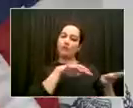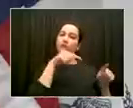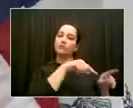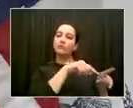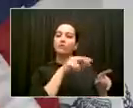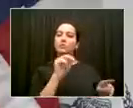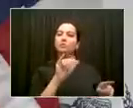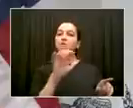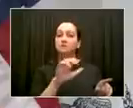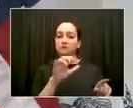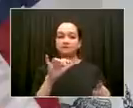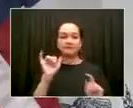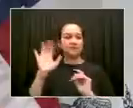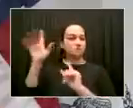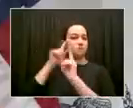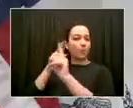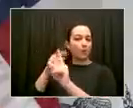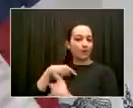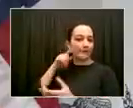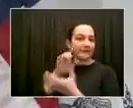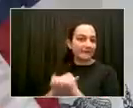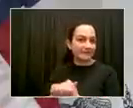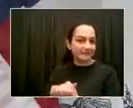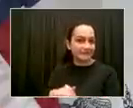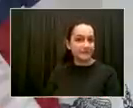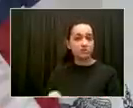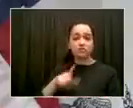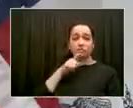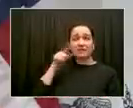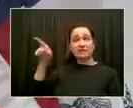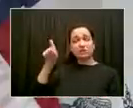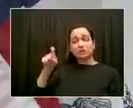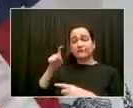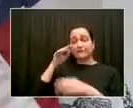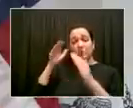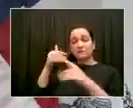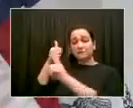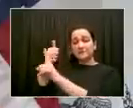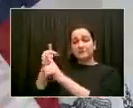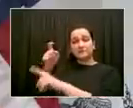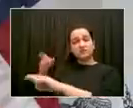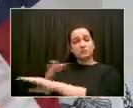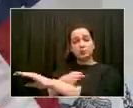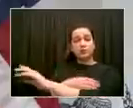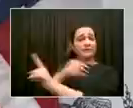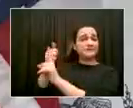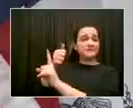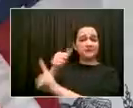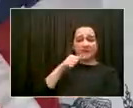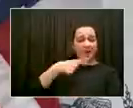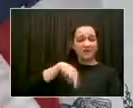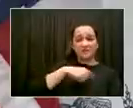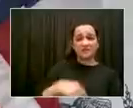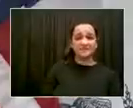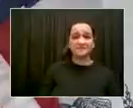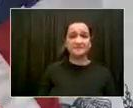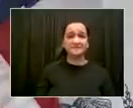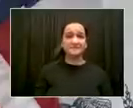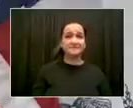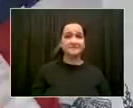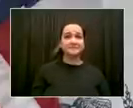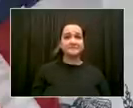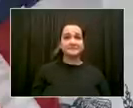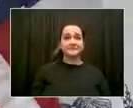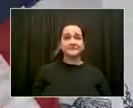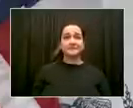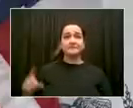City. Go ahead, Dave. Mayor, just as a follow-up, I know the last time that we asked you about his previous apology, you